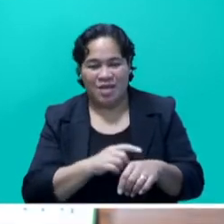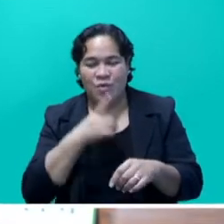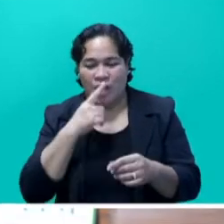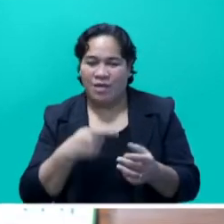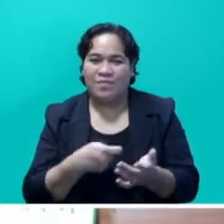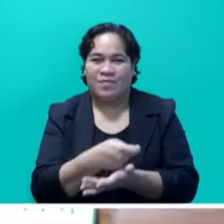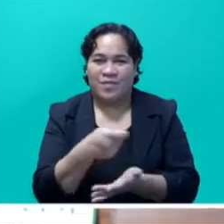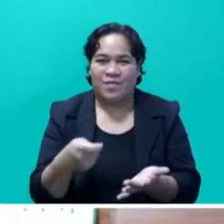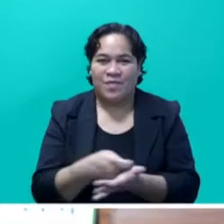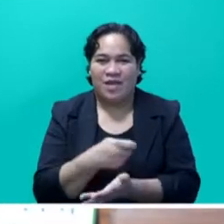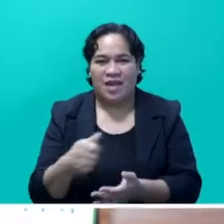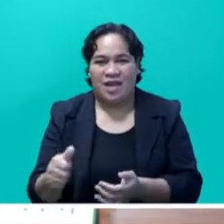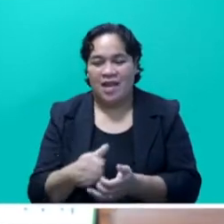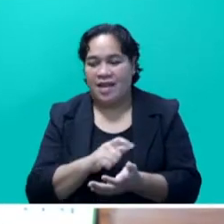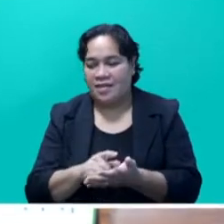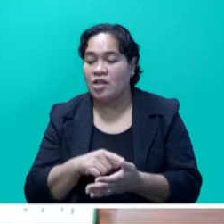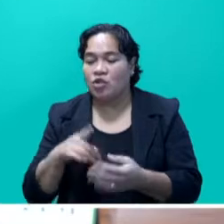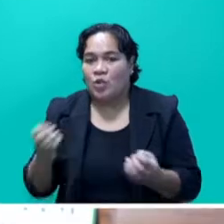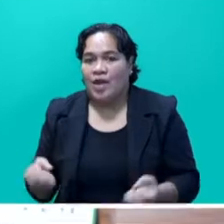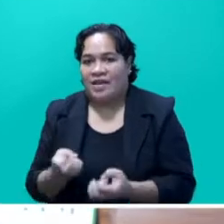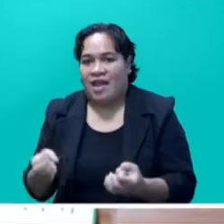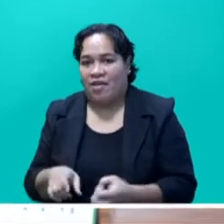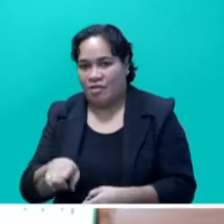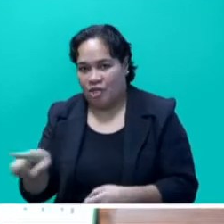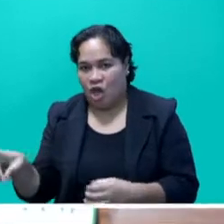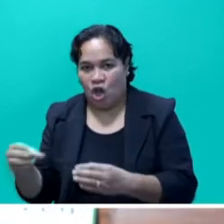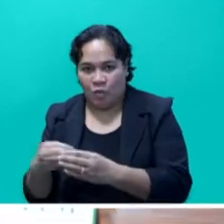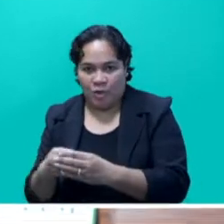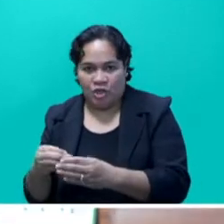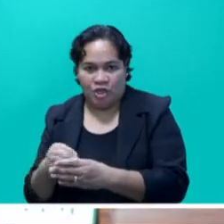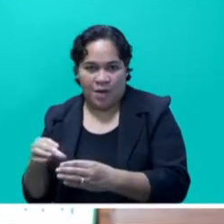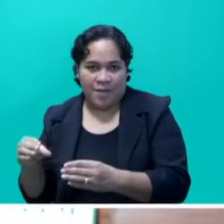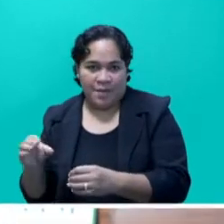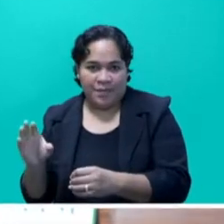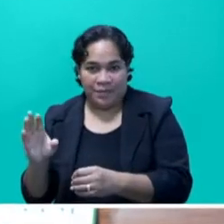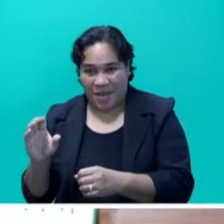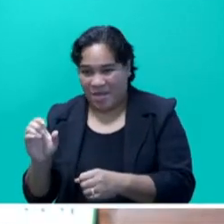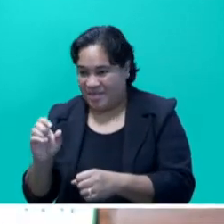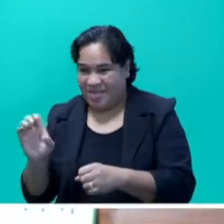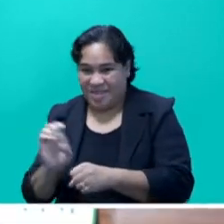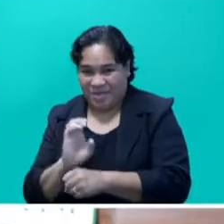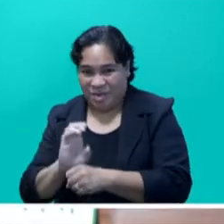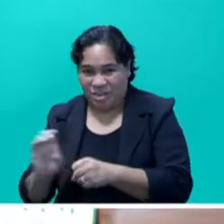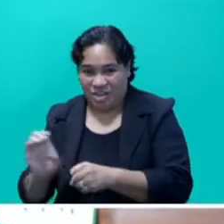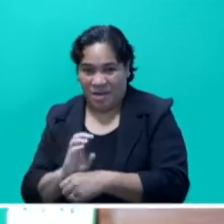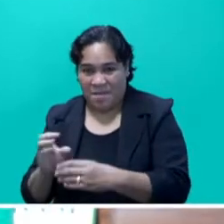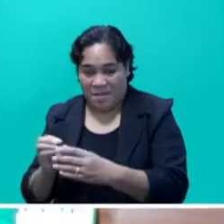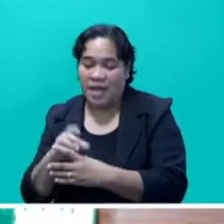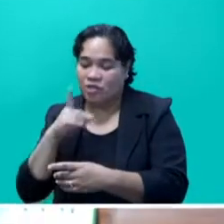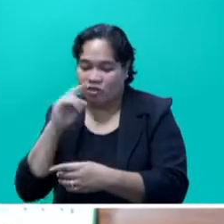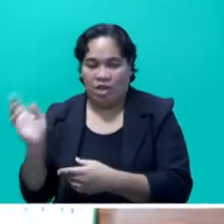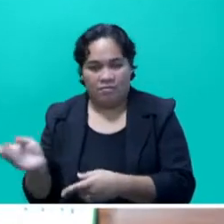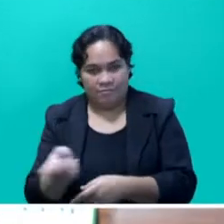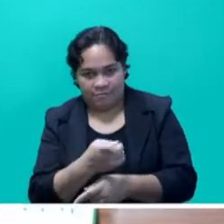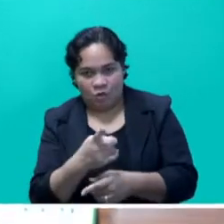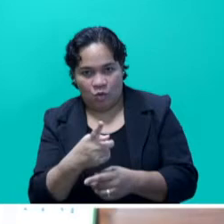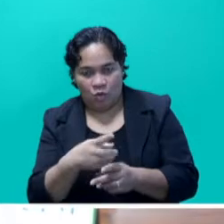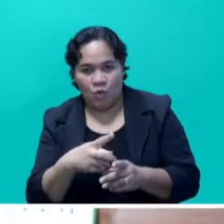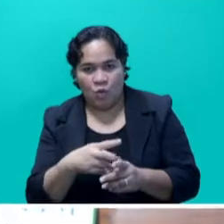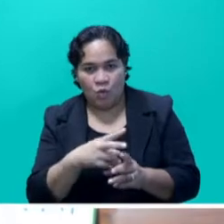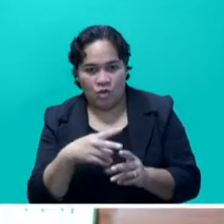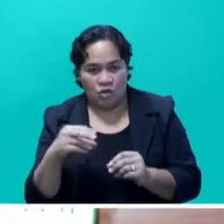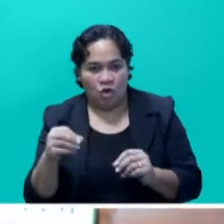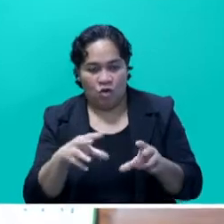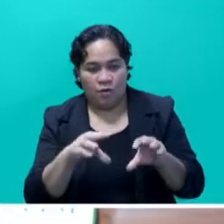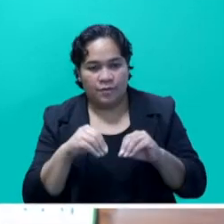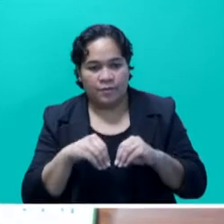commercial banks towards this. Now, moving on to the Bill number 25, a bill to